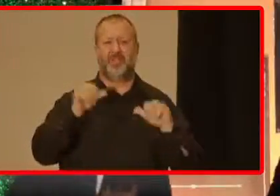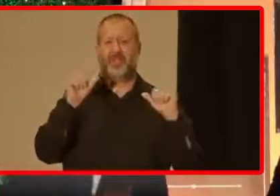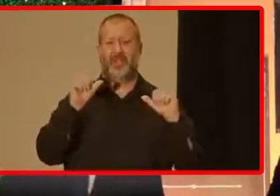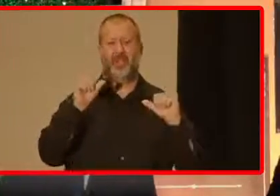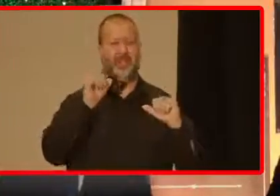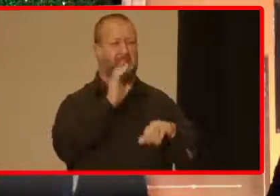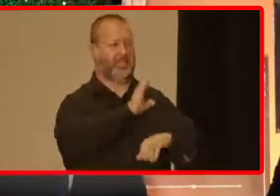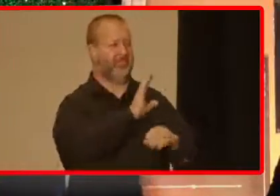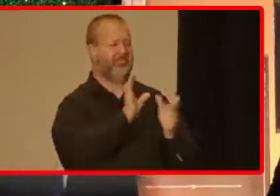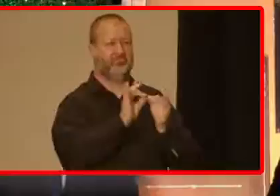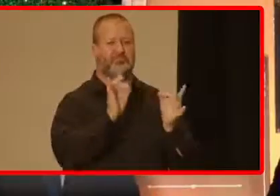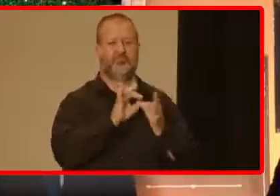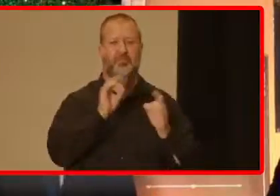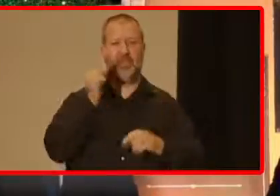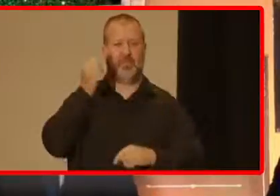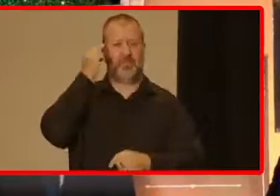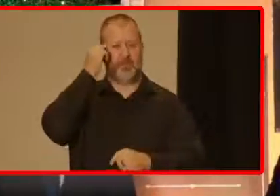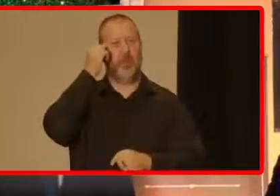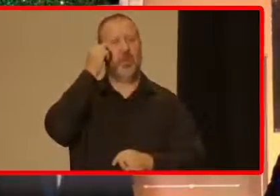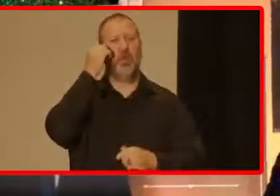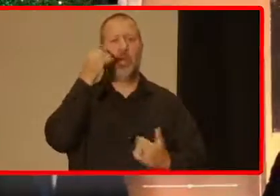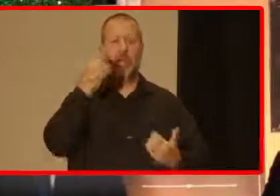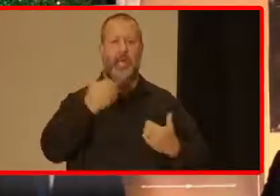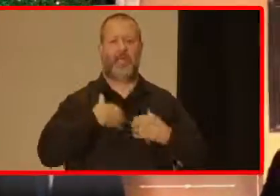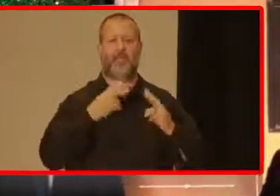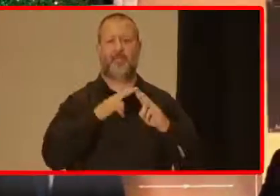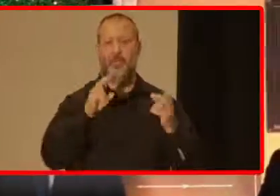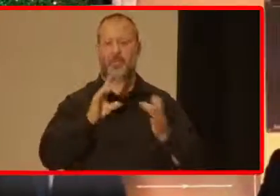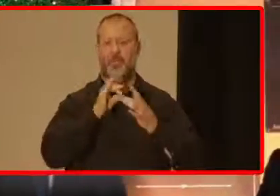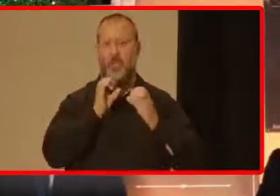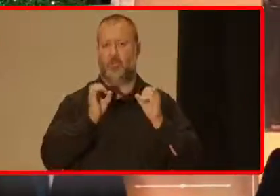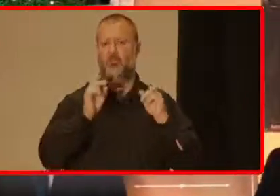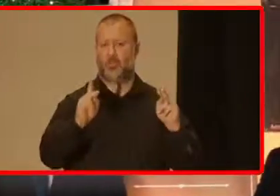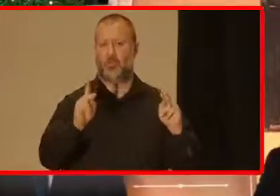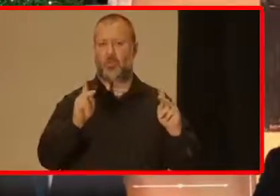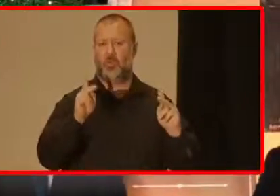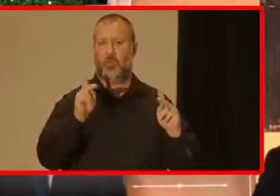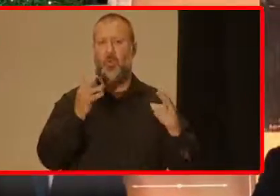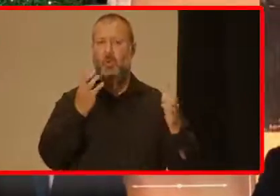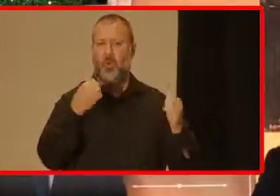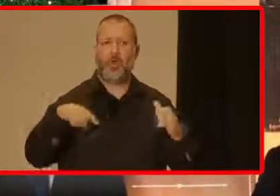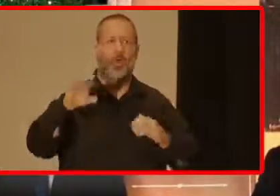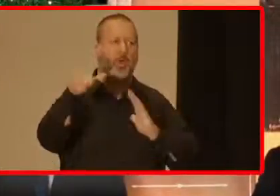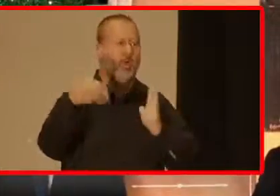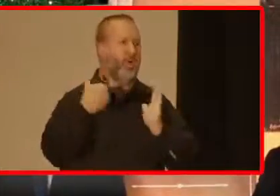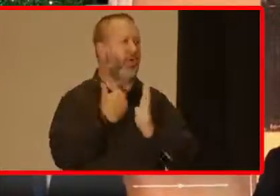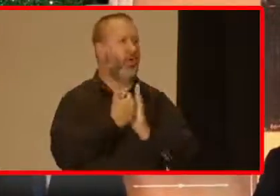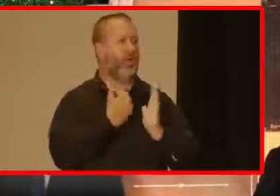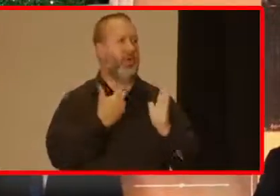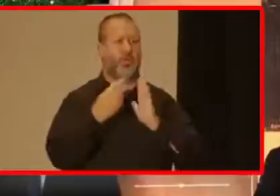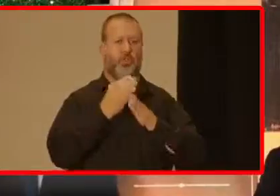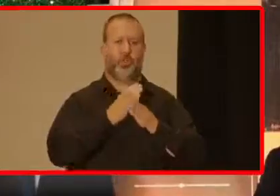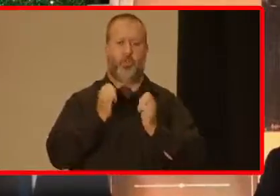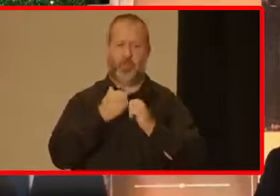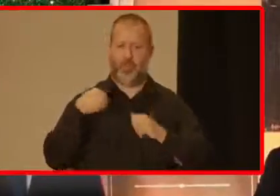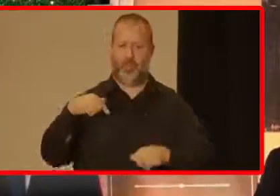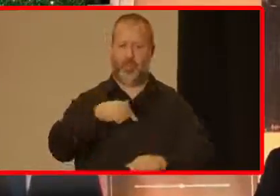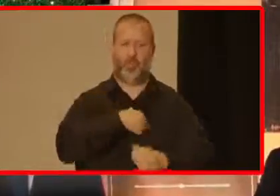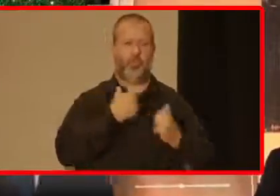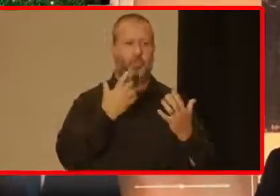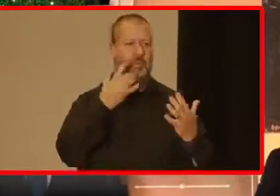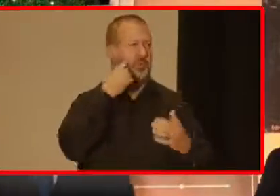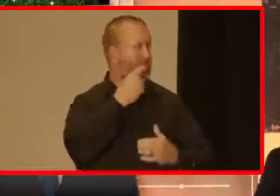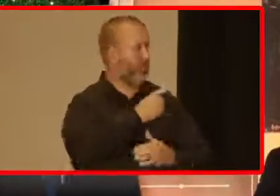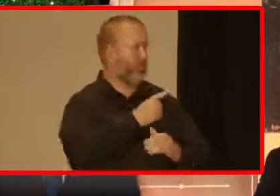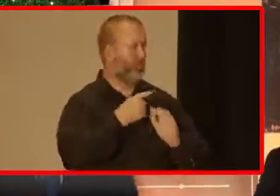Words from Governor DeSantis, we have some very special opportunities that I'd like all of you to share with us, and we've been waiting for